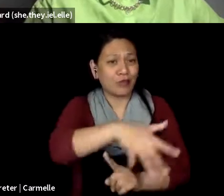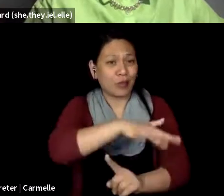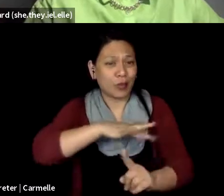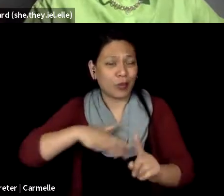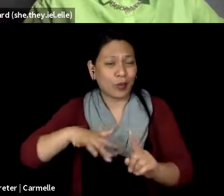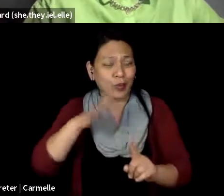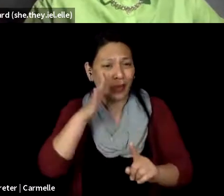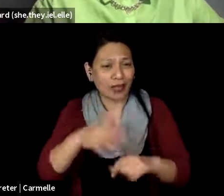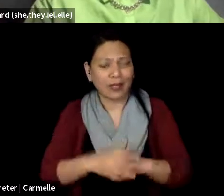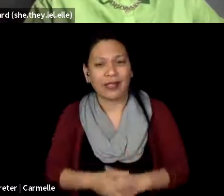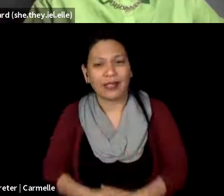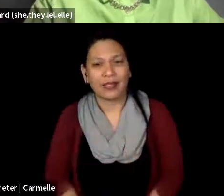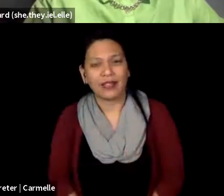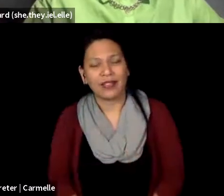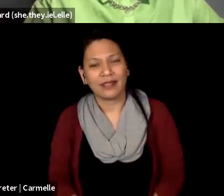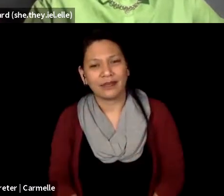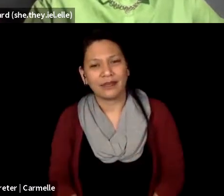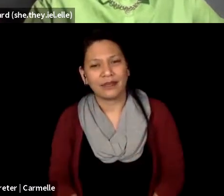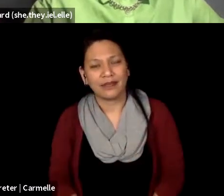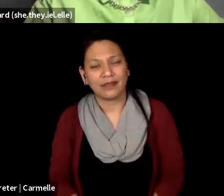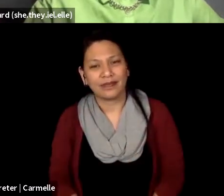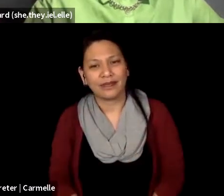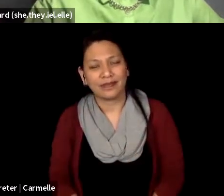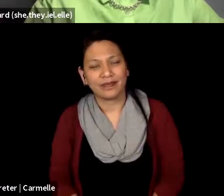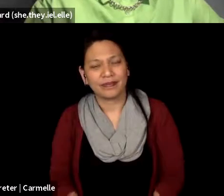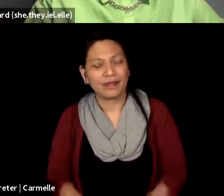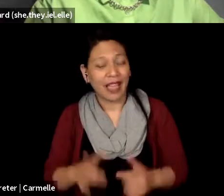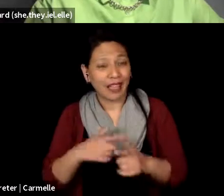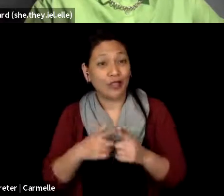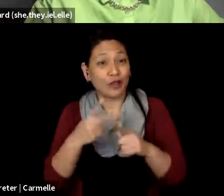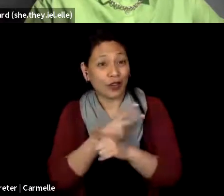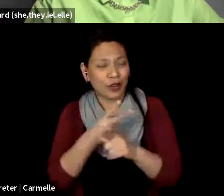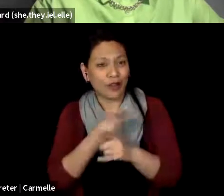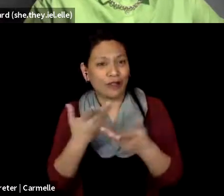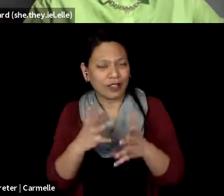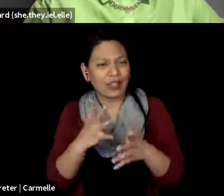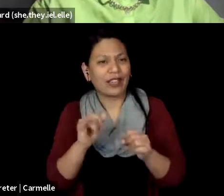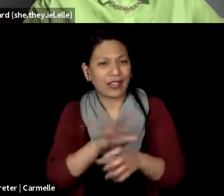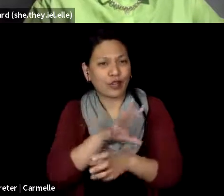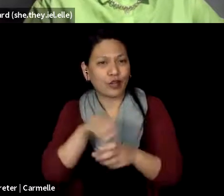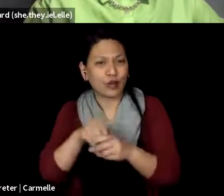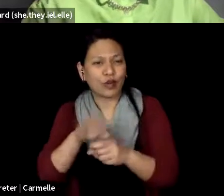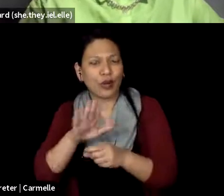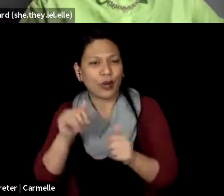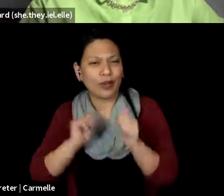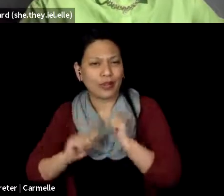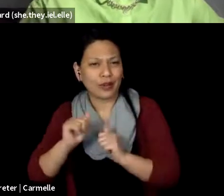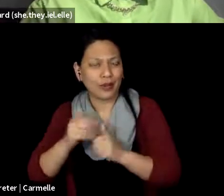you can start to like, yeah, integrating that into a creative process. End of thought.